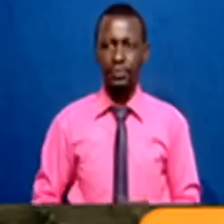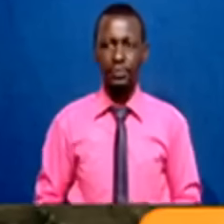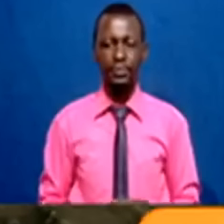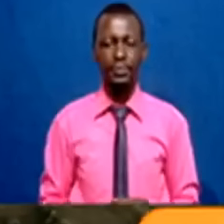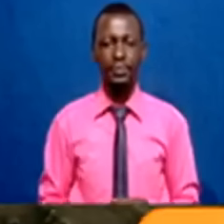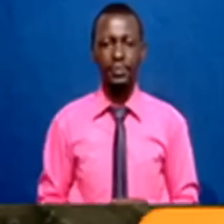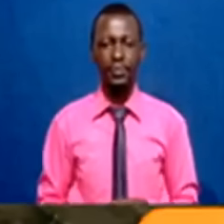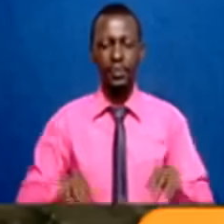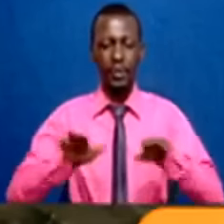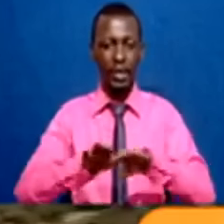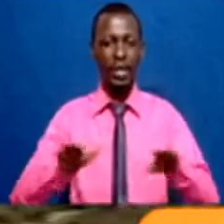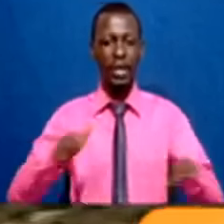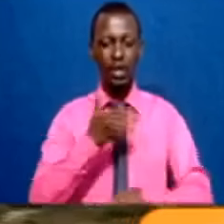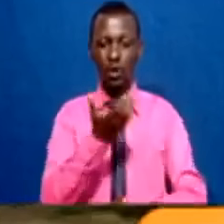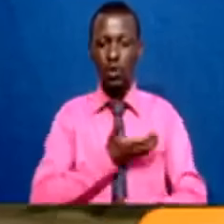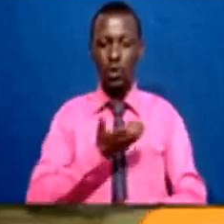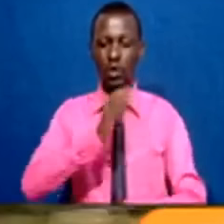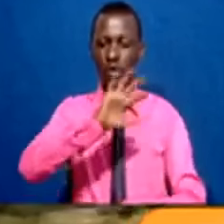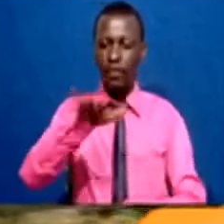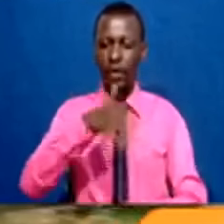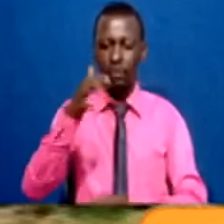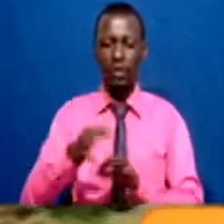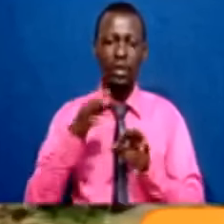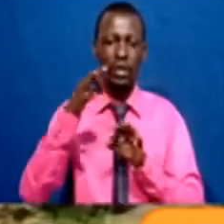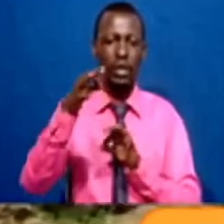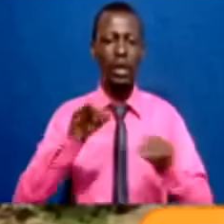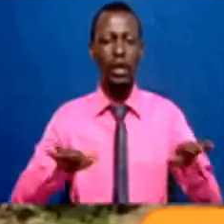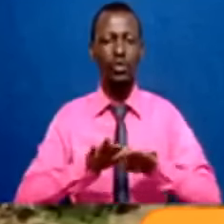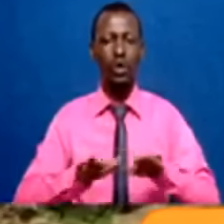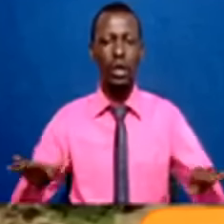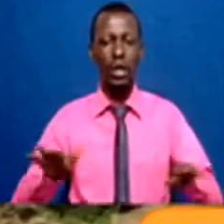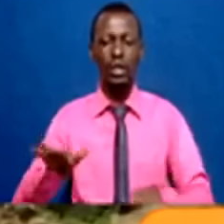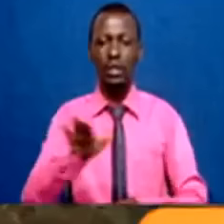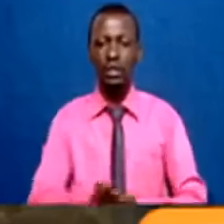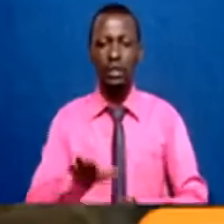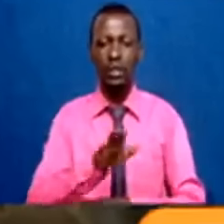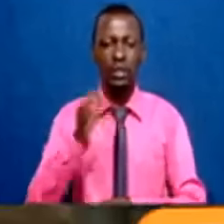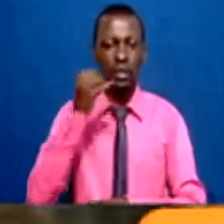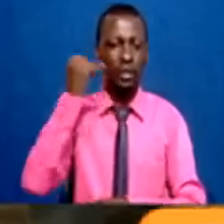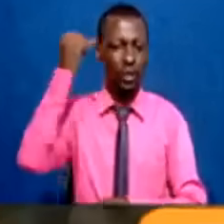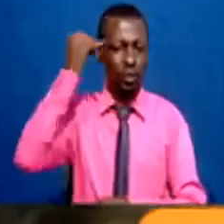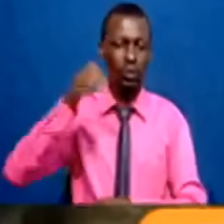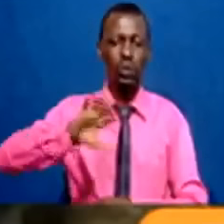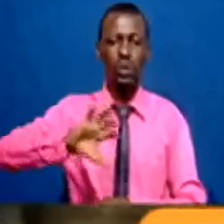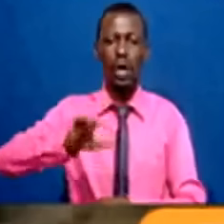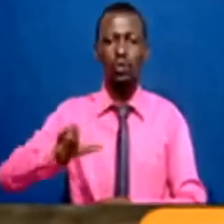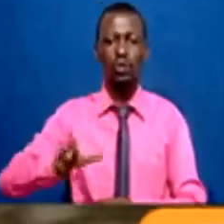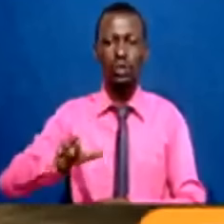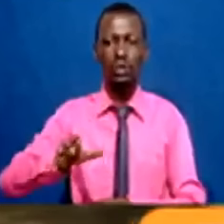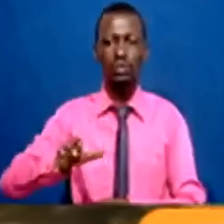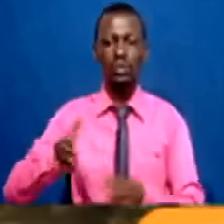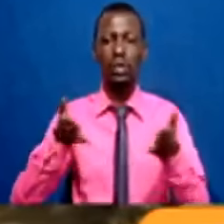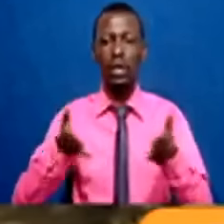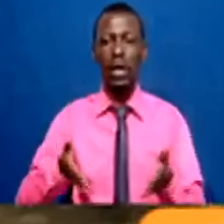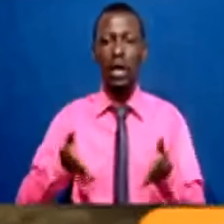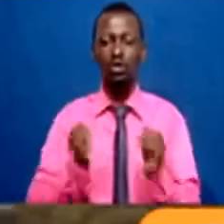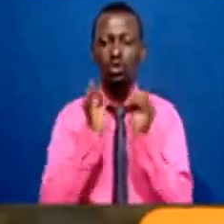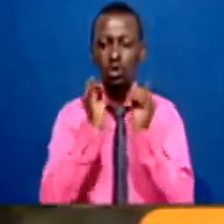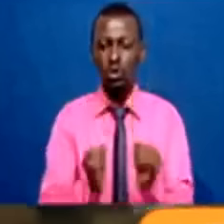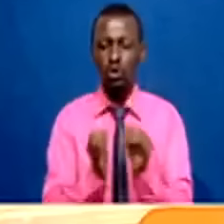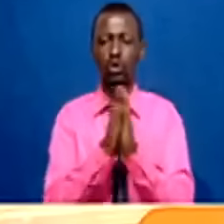The ownership of a 5,000-acre piece of land at Ndabibi area in Nakuru County has once again taken a new twist,